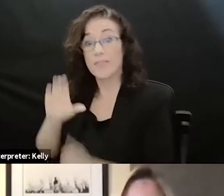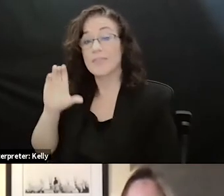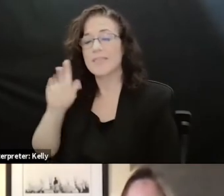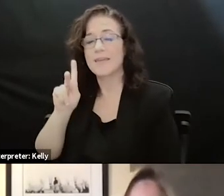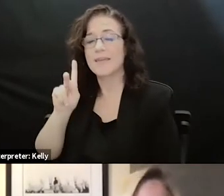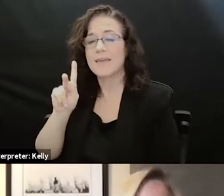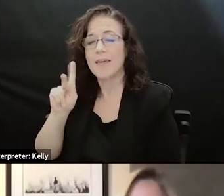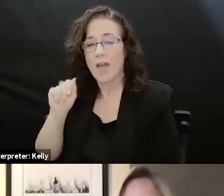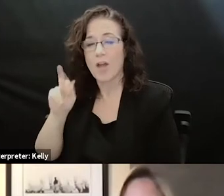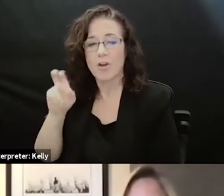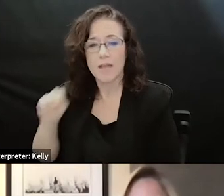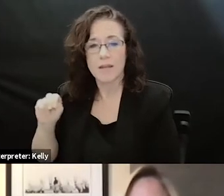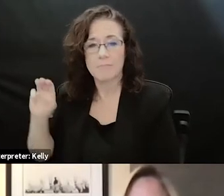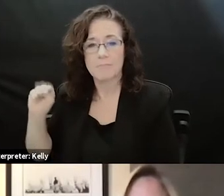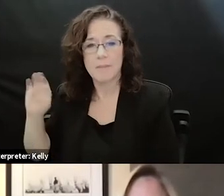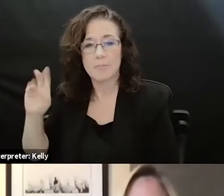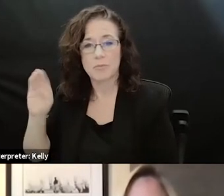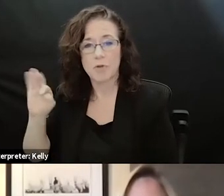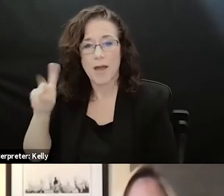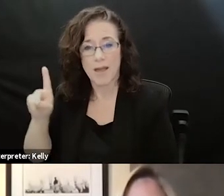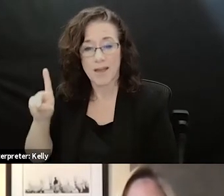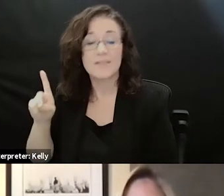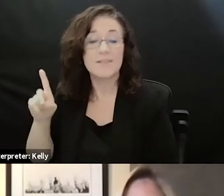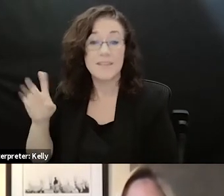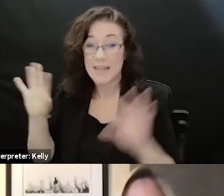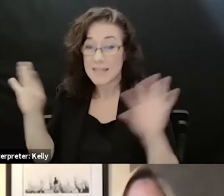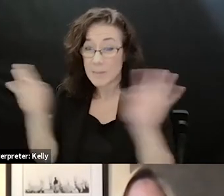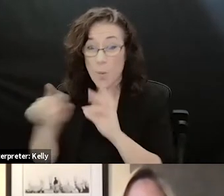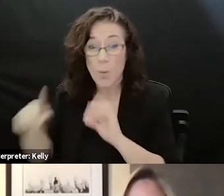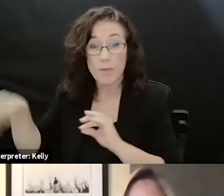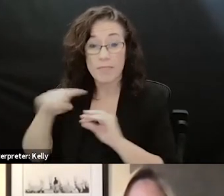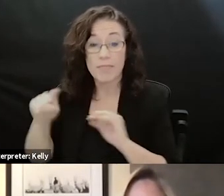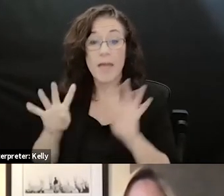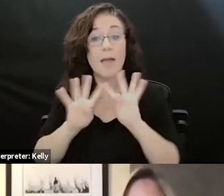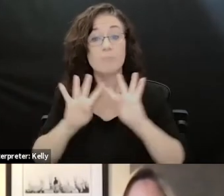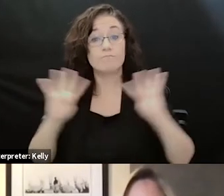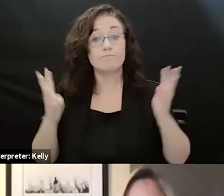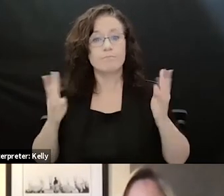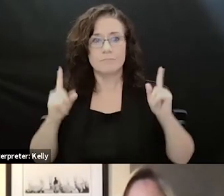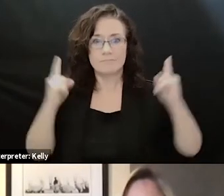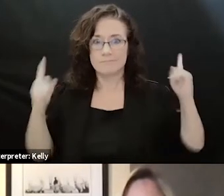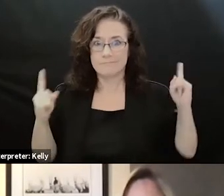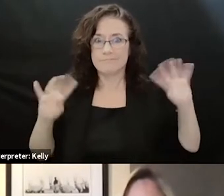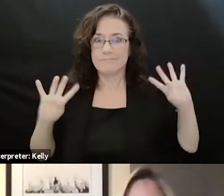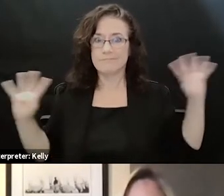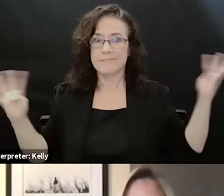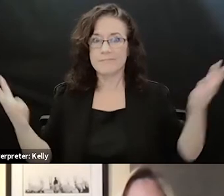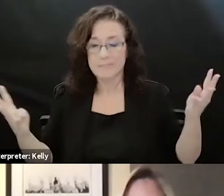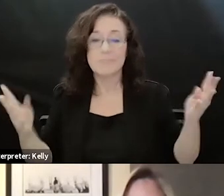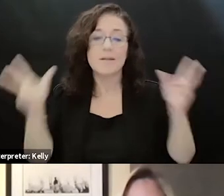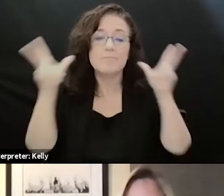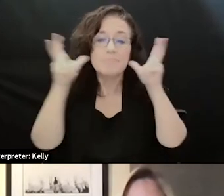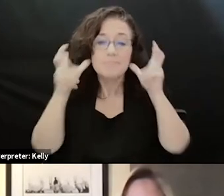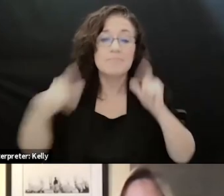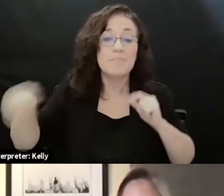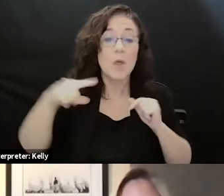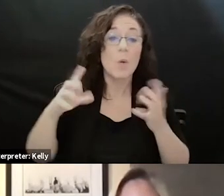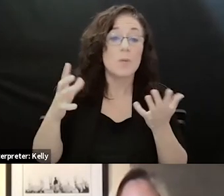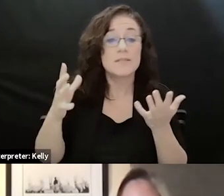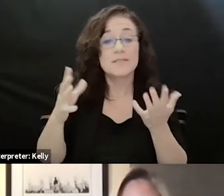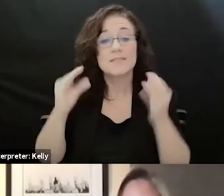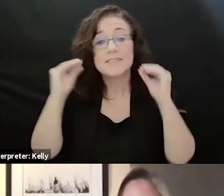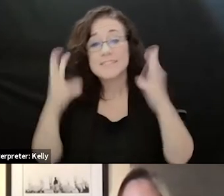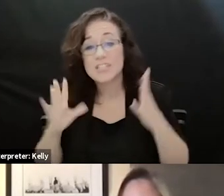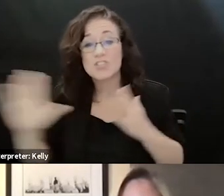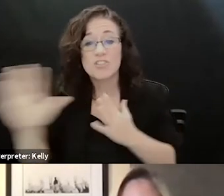do to stand in a circle distance wise and hear directly from teachers and and their questions and their input lastly just